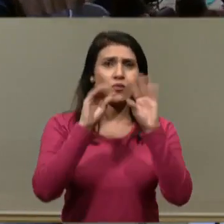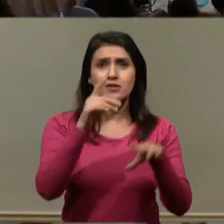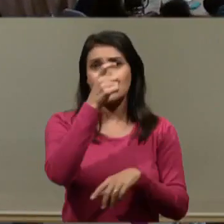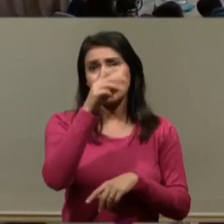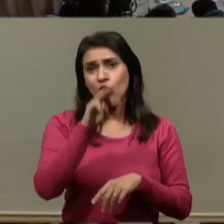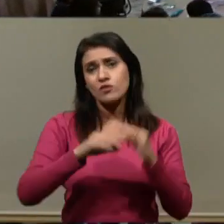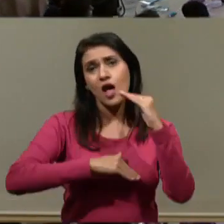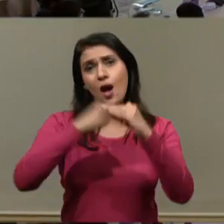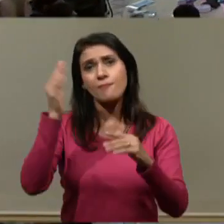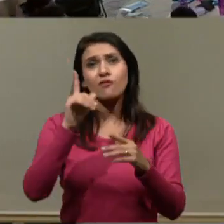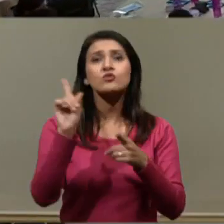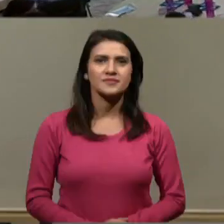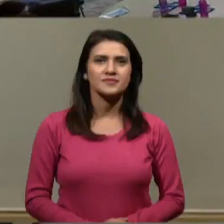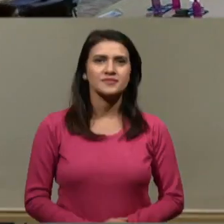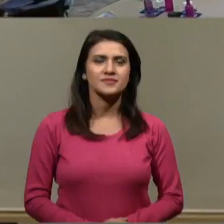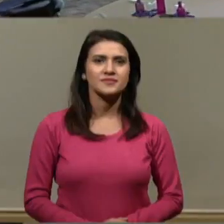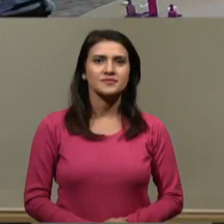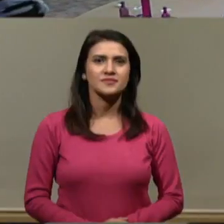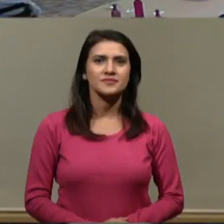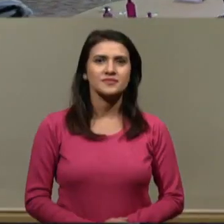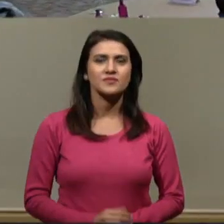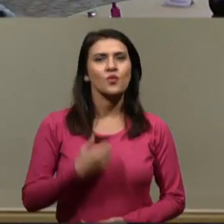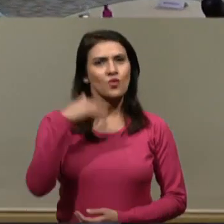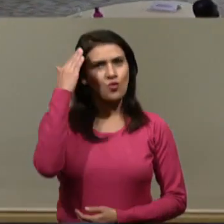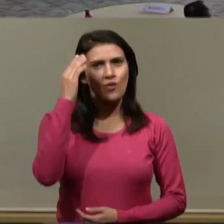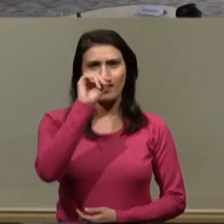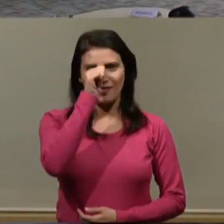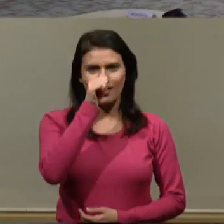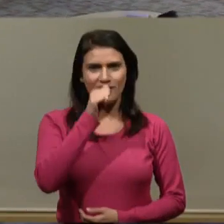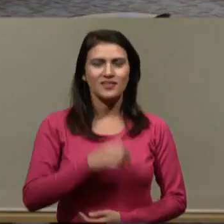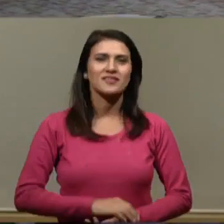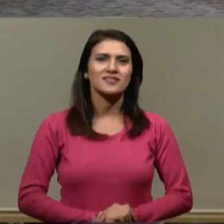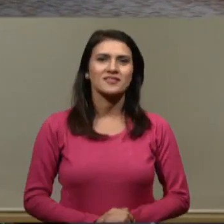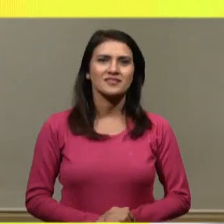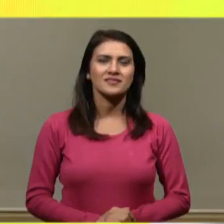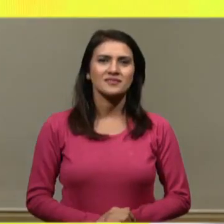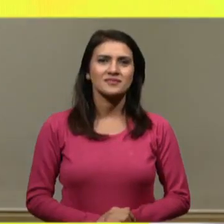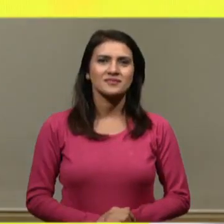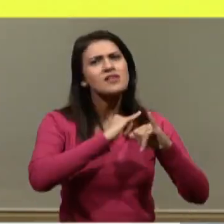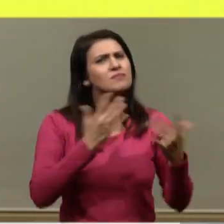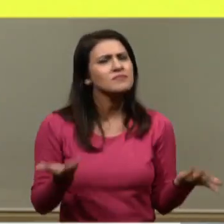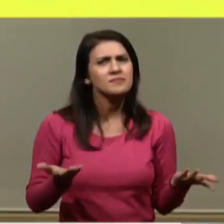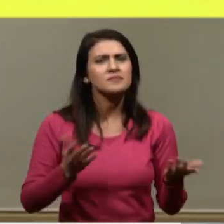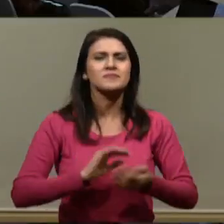plus employees of Leventry Hotels, we know Hindi, we know English, and we know Indian Sign Language. We do.